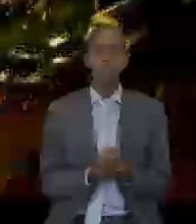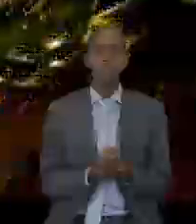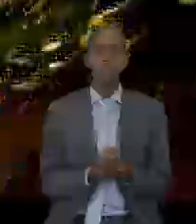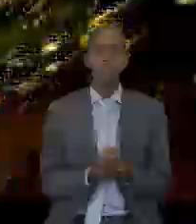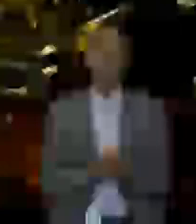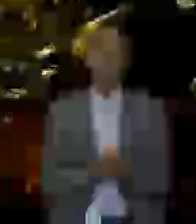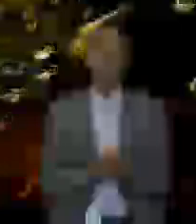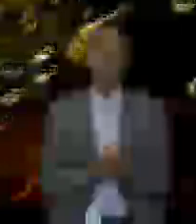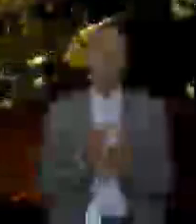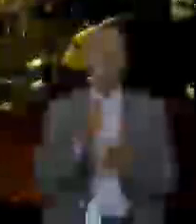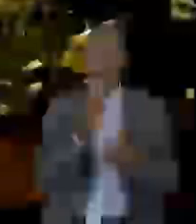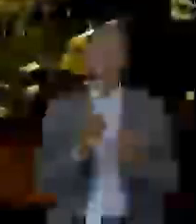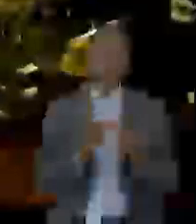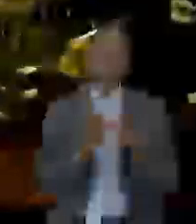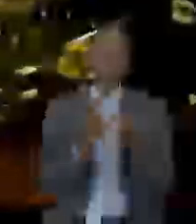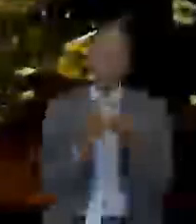Get ready.